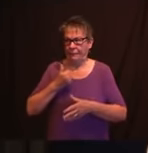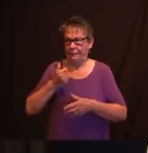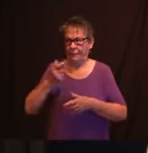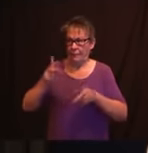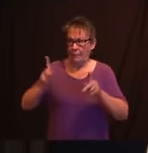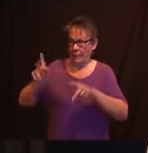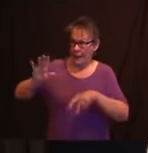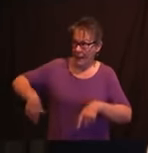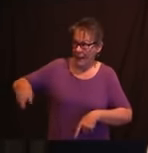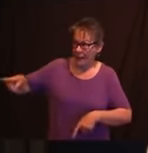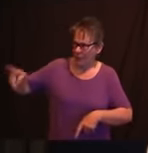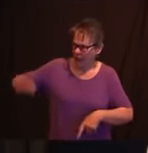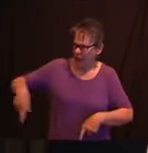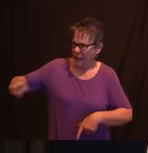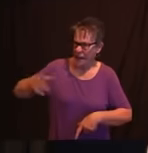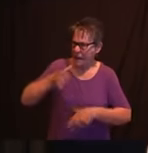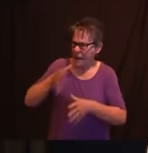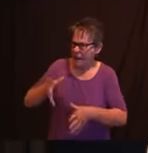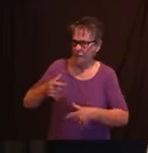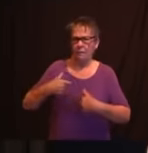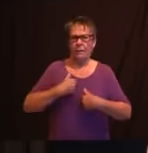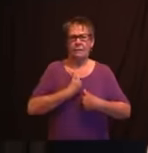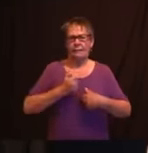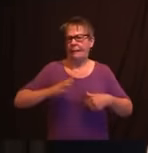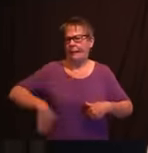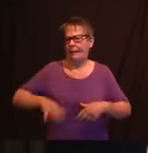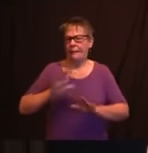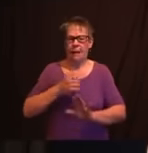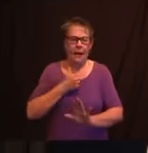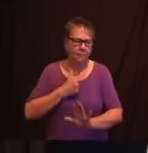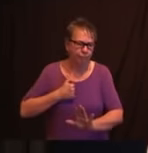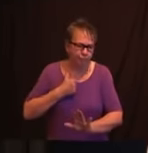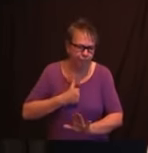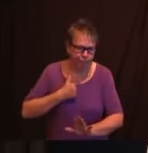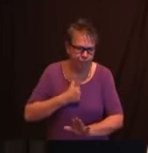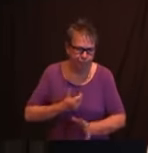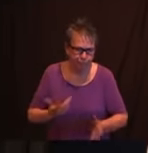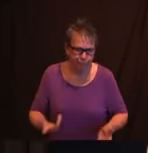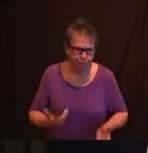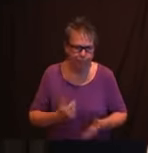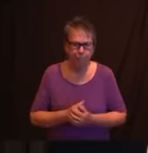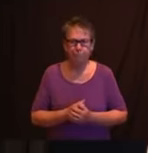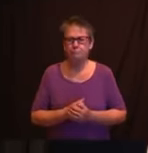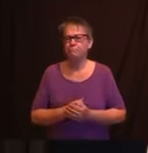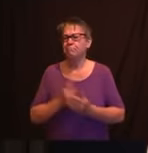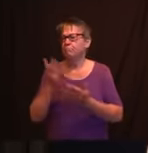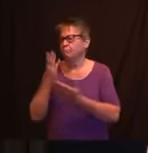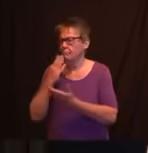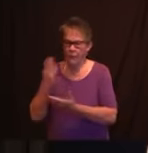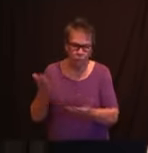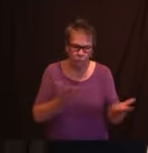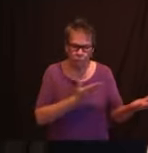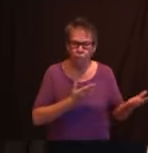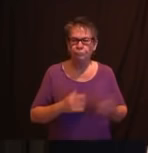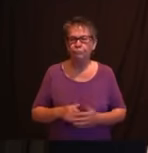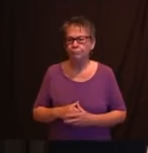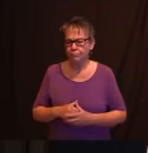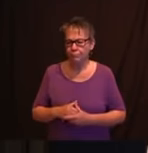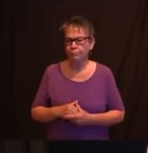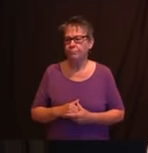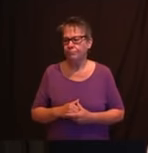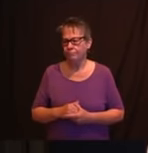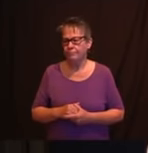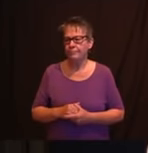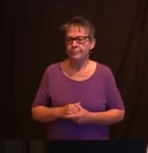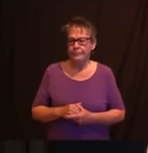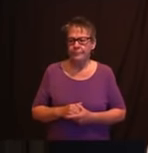humbled. So for my team, who next time you have an opportunity to remind me about my own